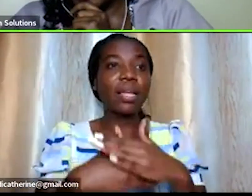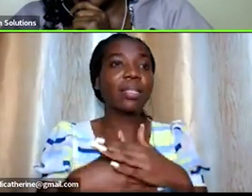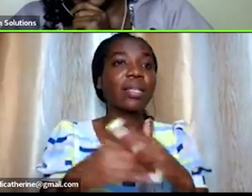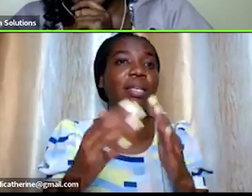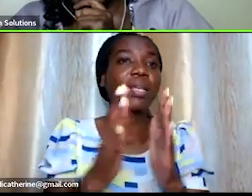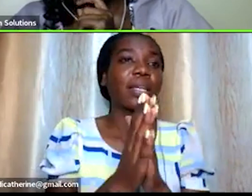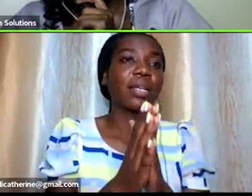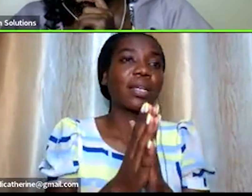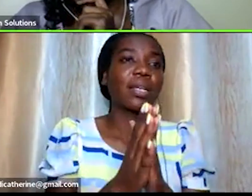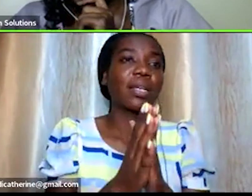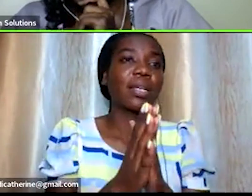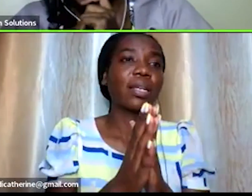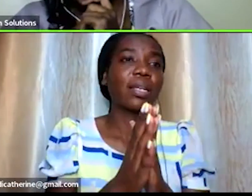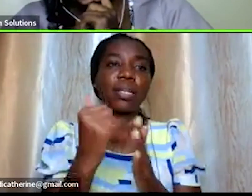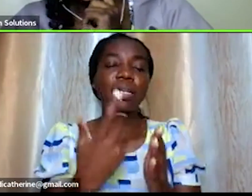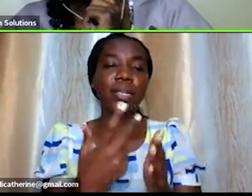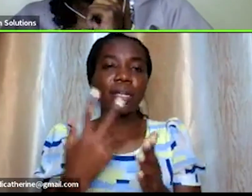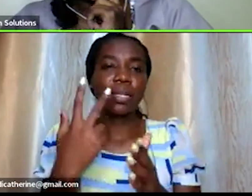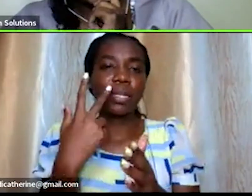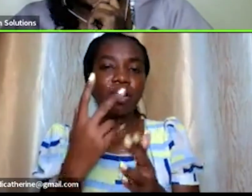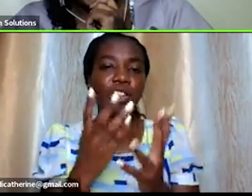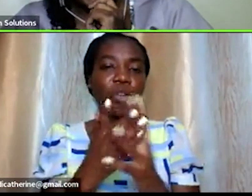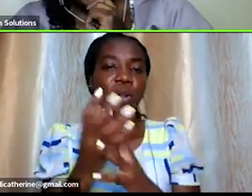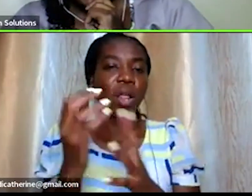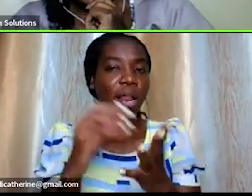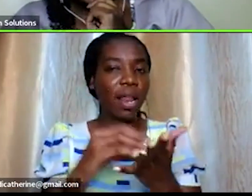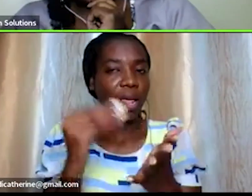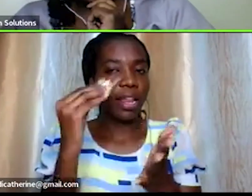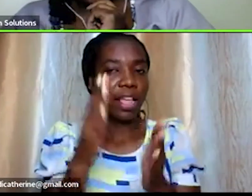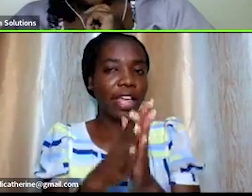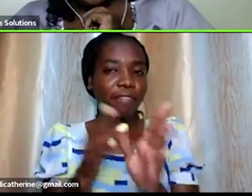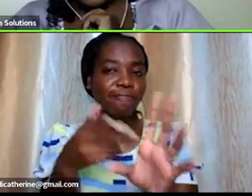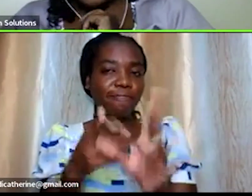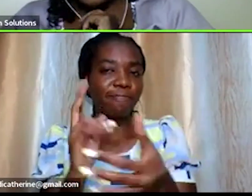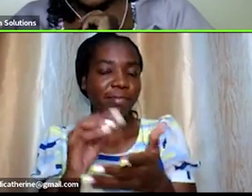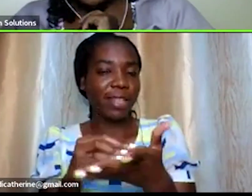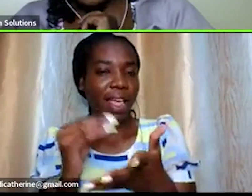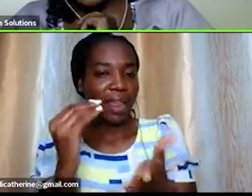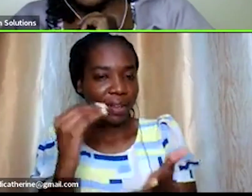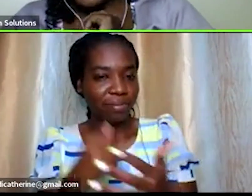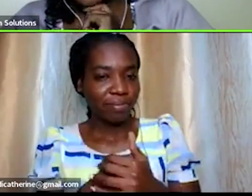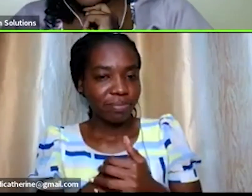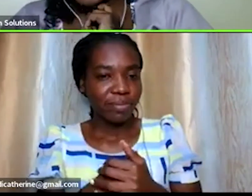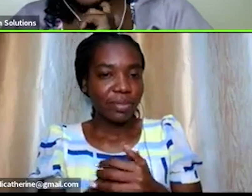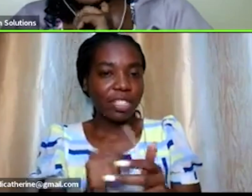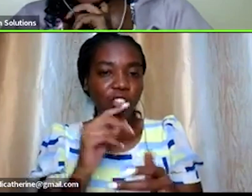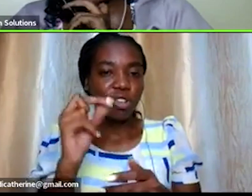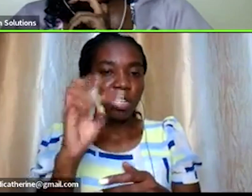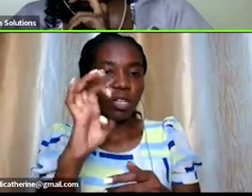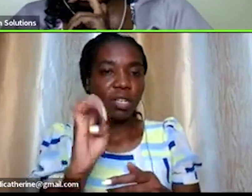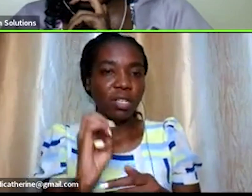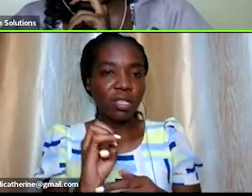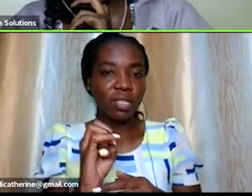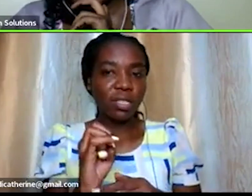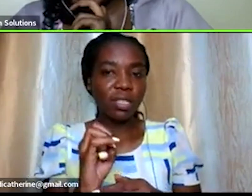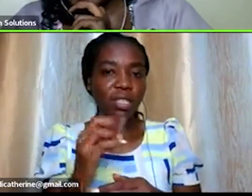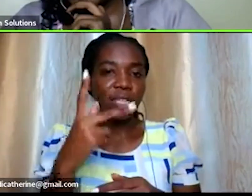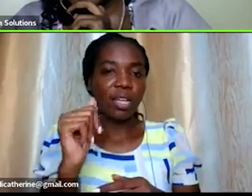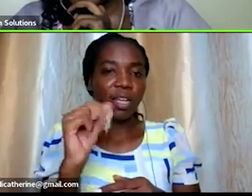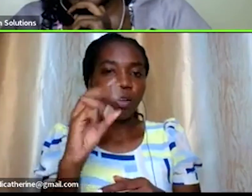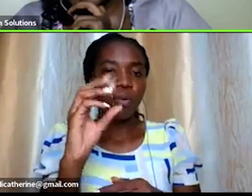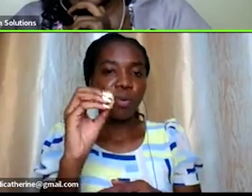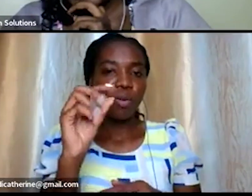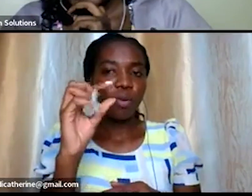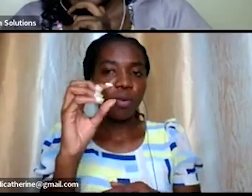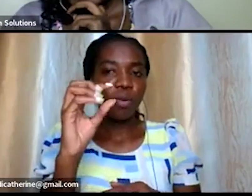to approach and sail through the learning and unlearning? Yeah, Grace Kawogo, are you still here?